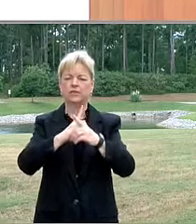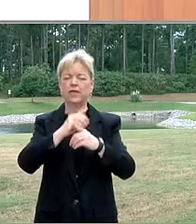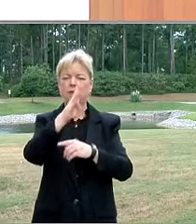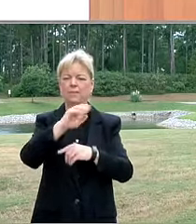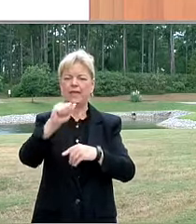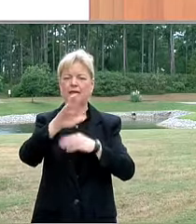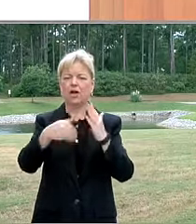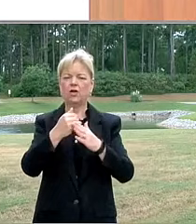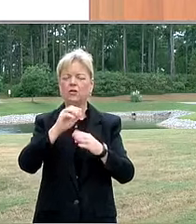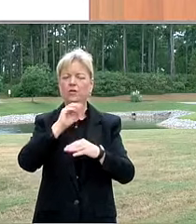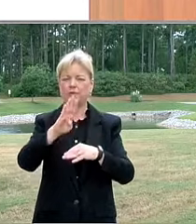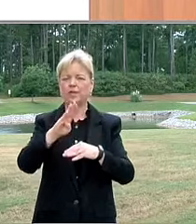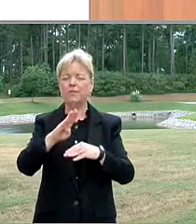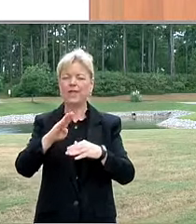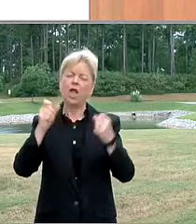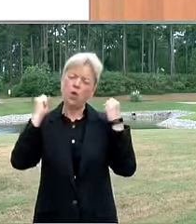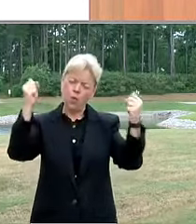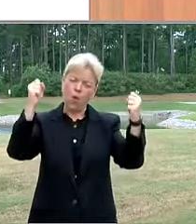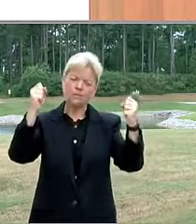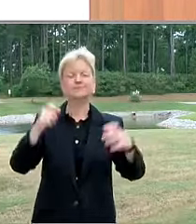be. Hua.